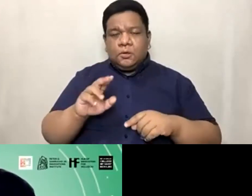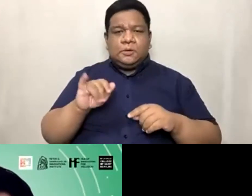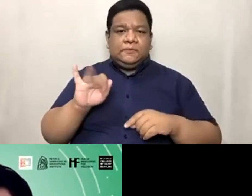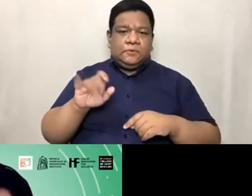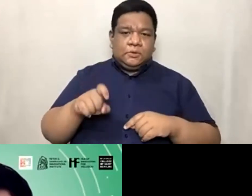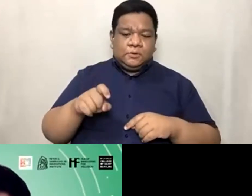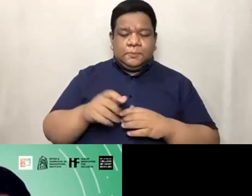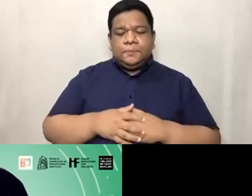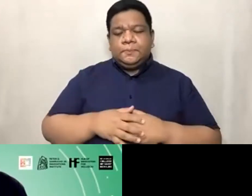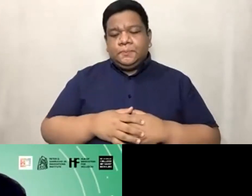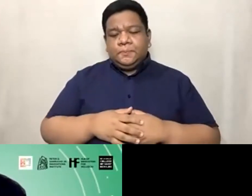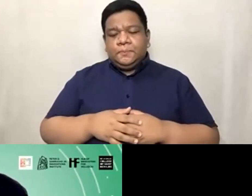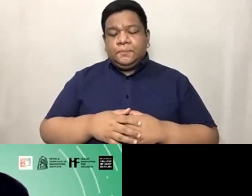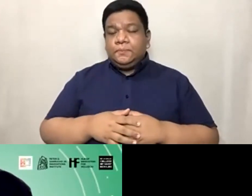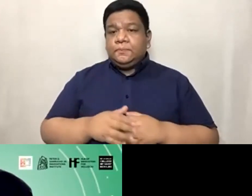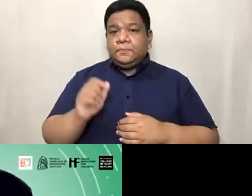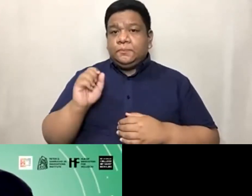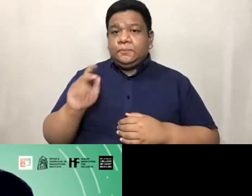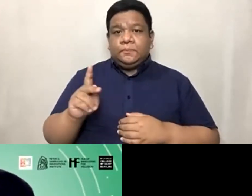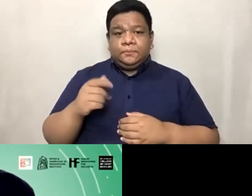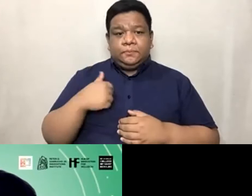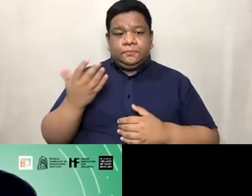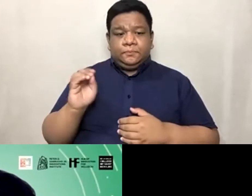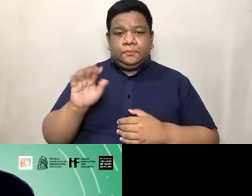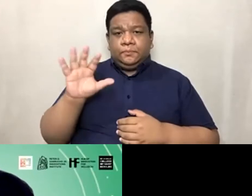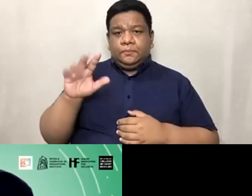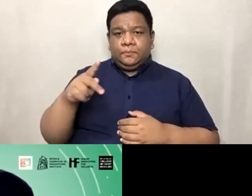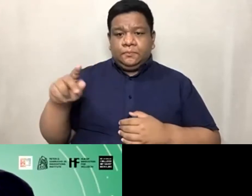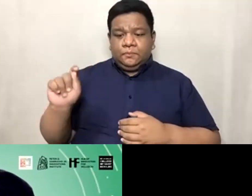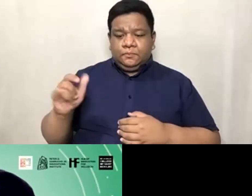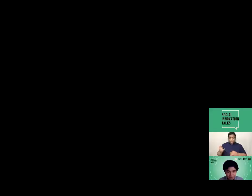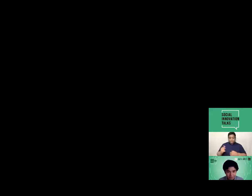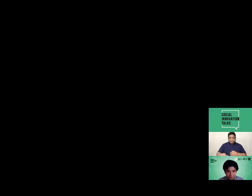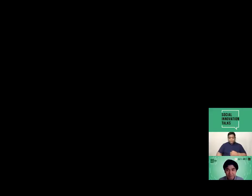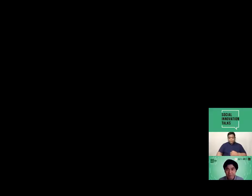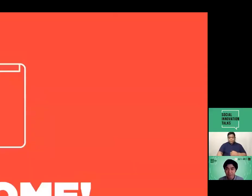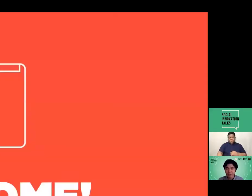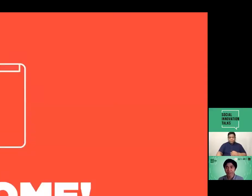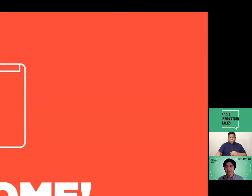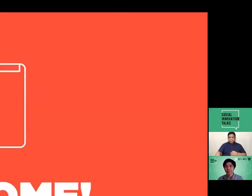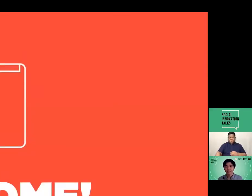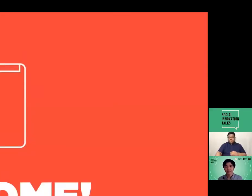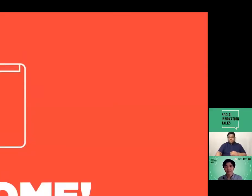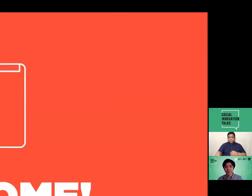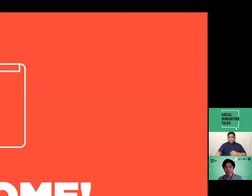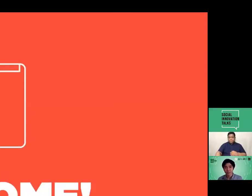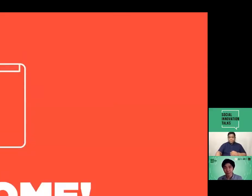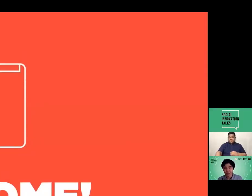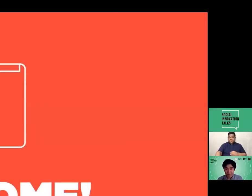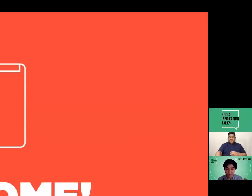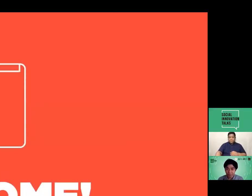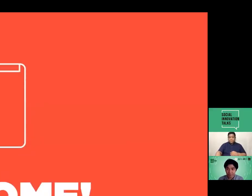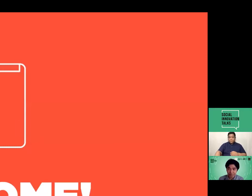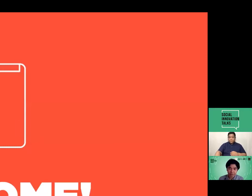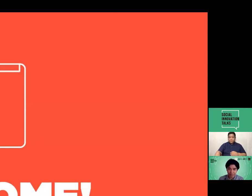Okay, so let me share my screen now so we can get started. All right. So